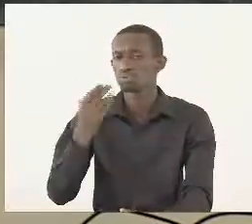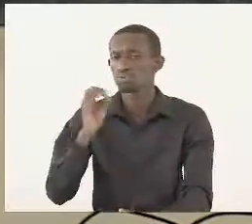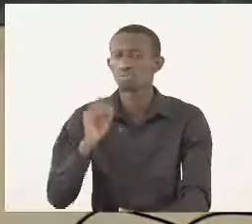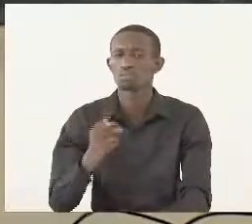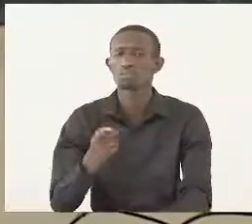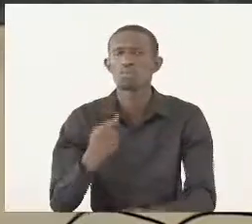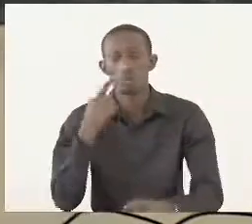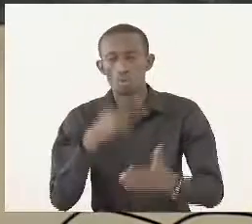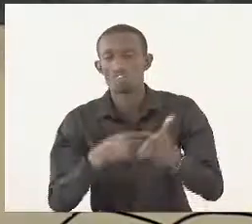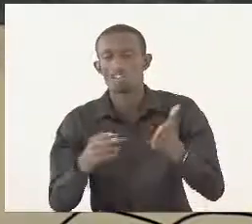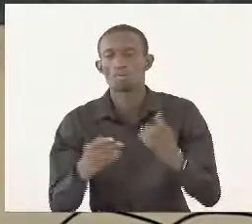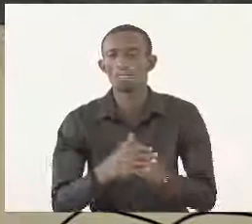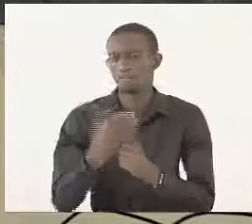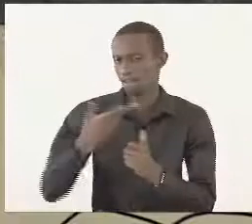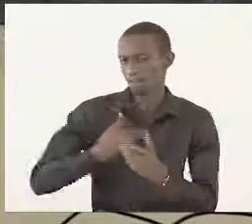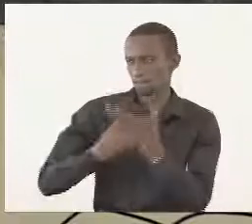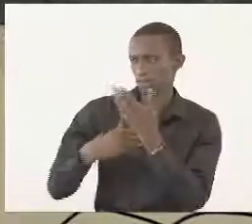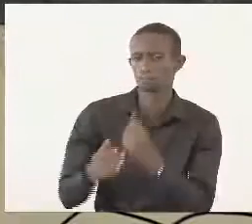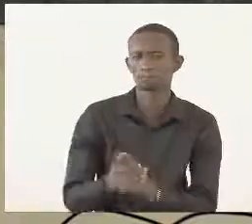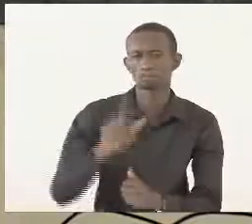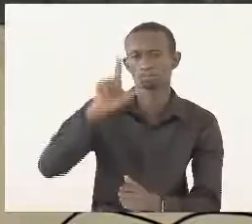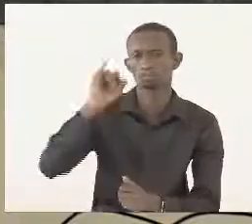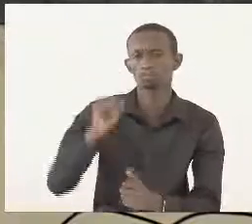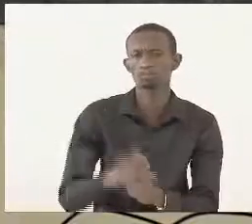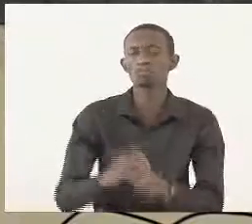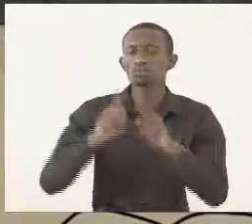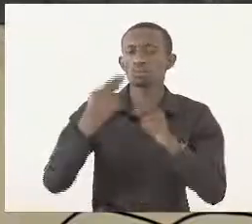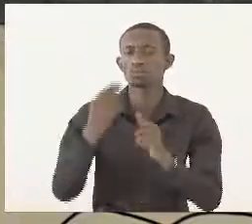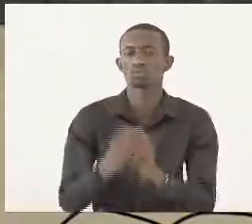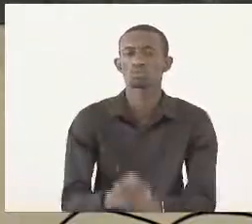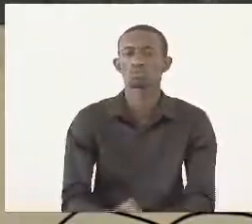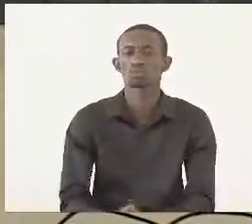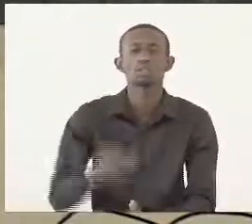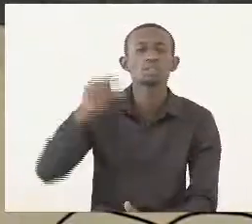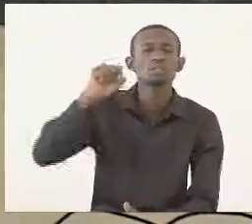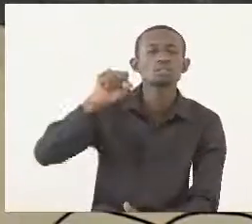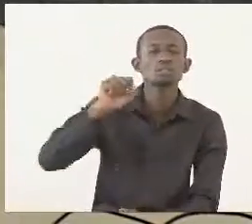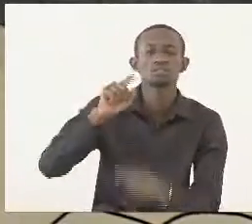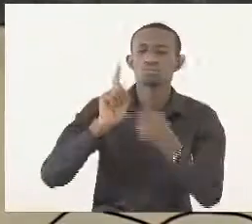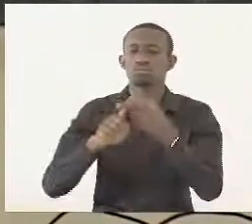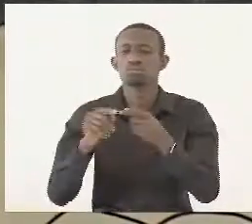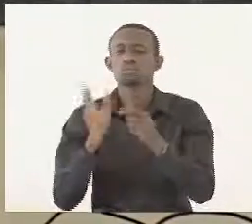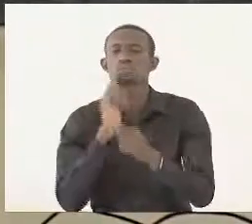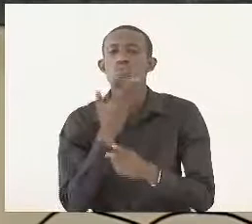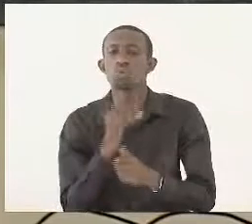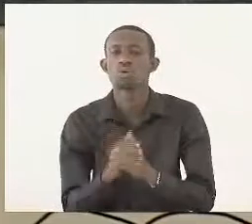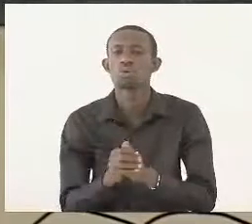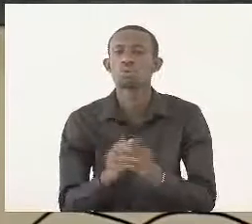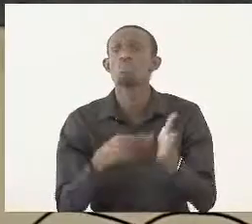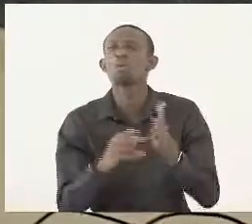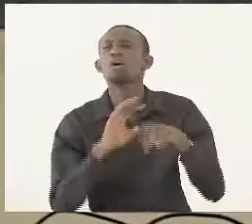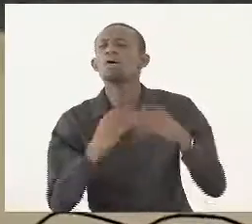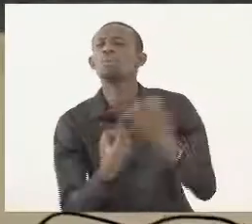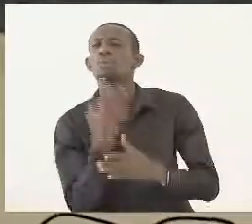get it balanced. We also have lithium in the solid state reacting with water. What will be the